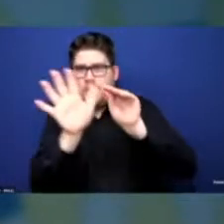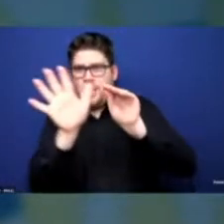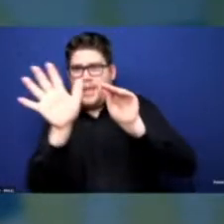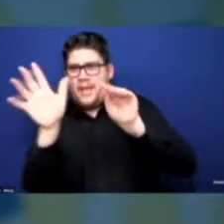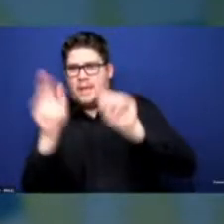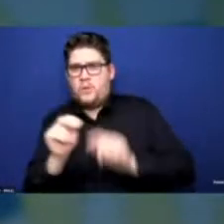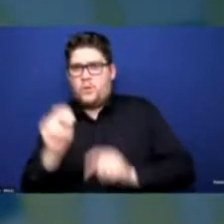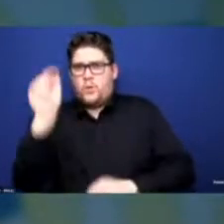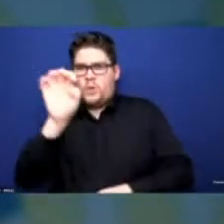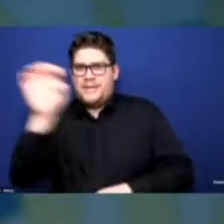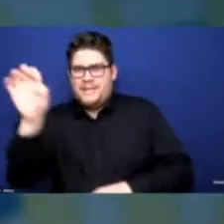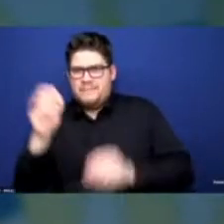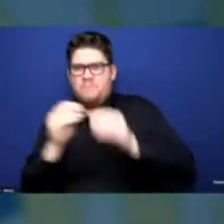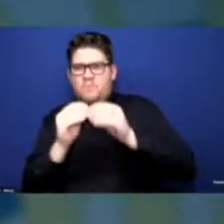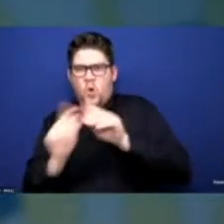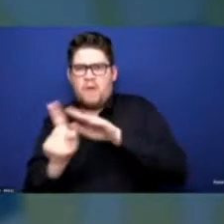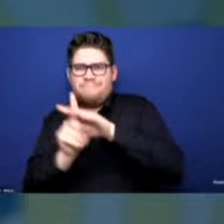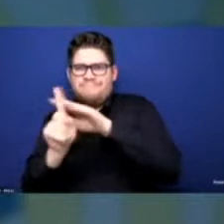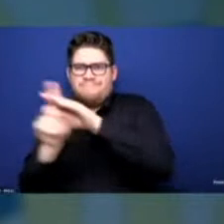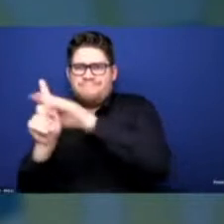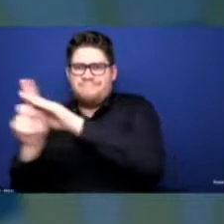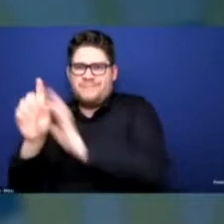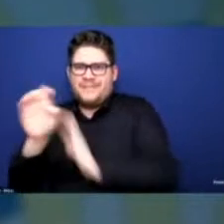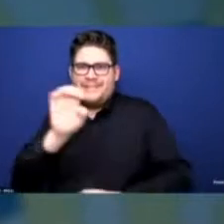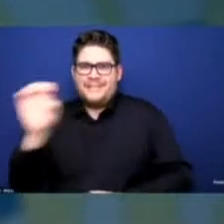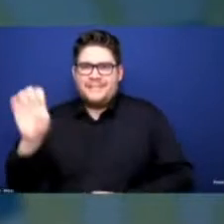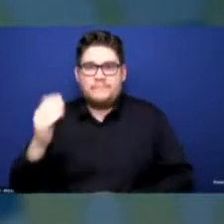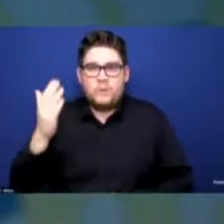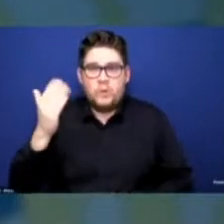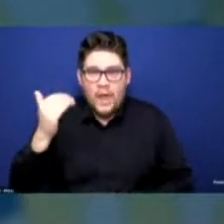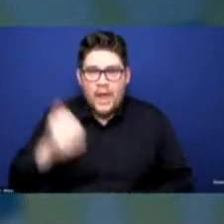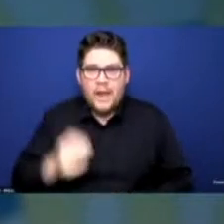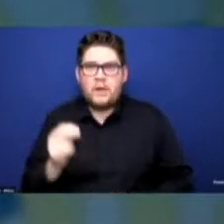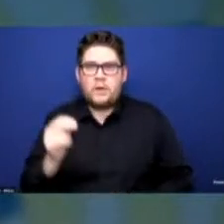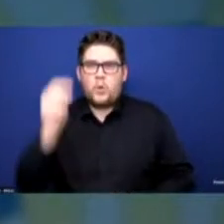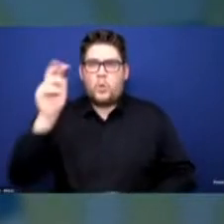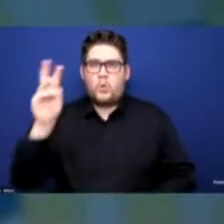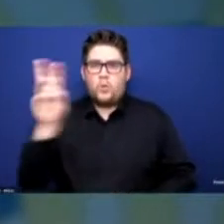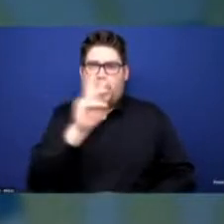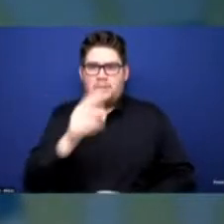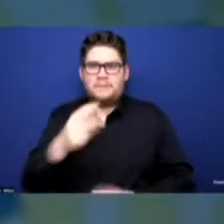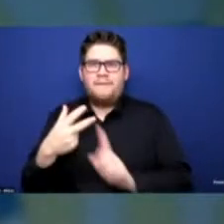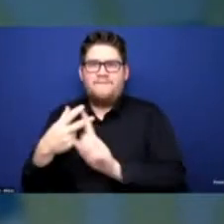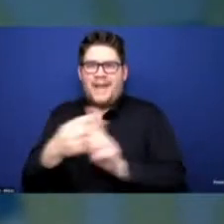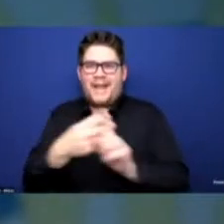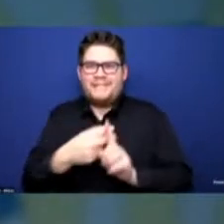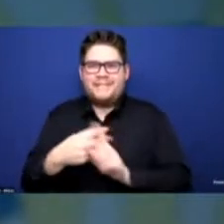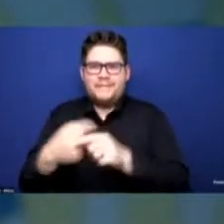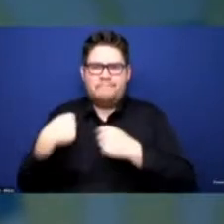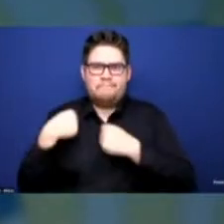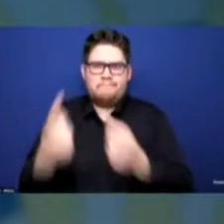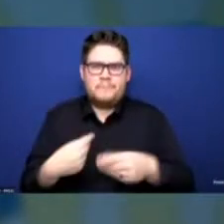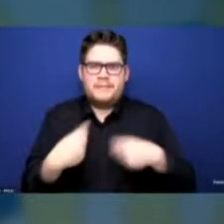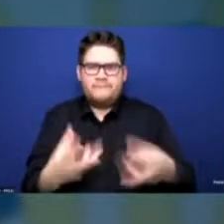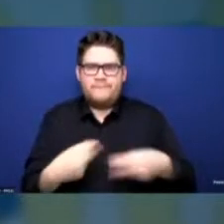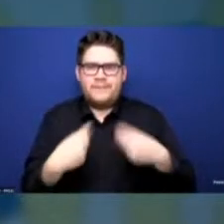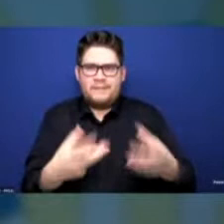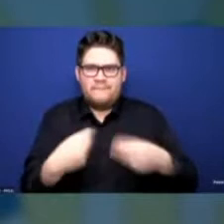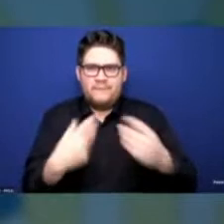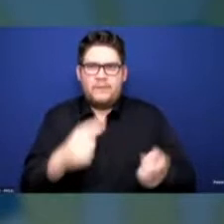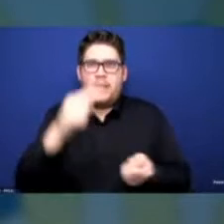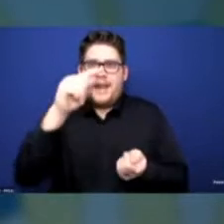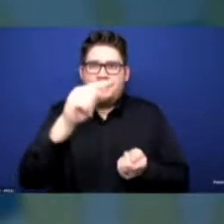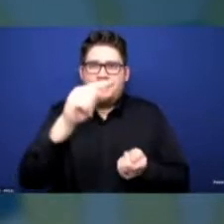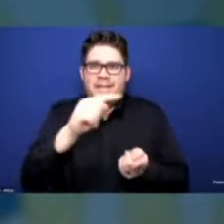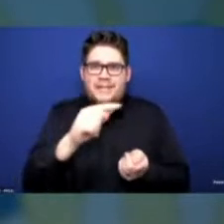the vaccination program that we've had in communities across the north that have brought down rates of transmission in some of those communities,